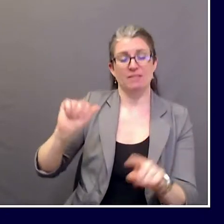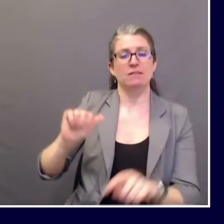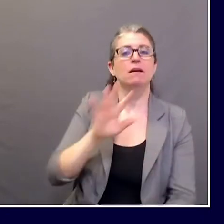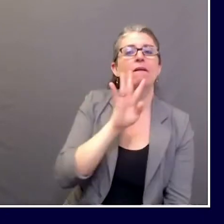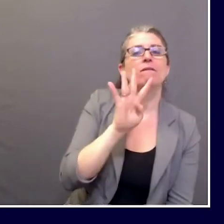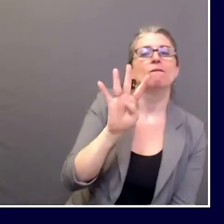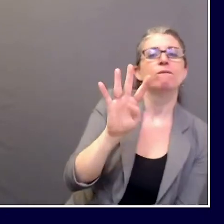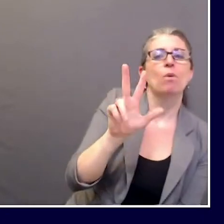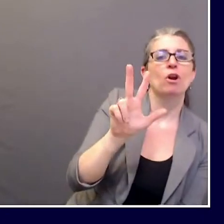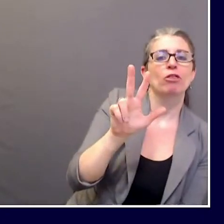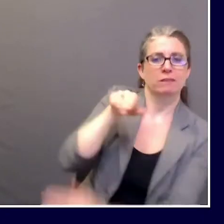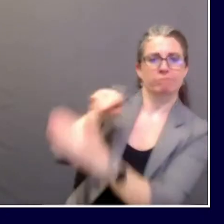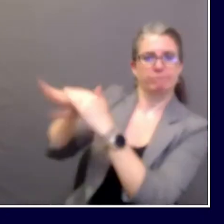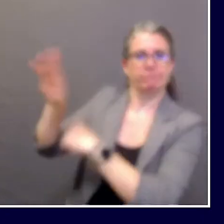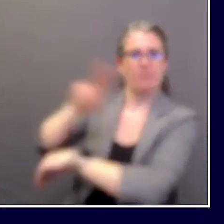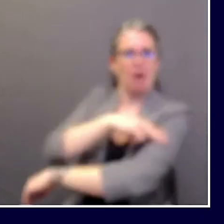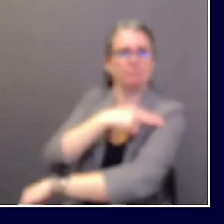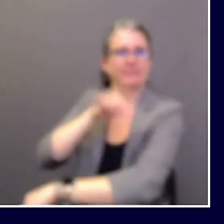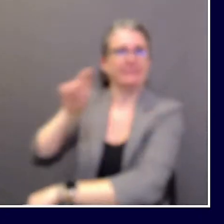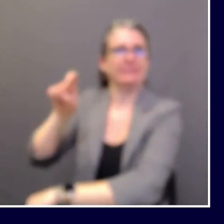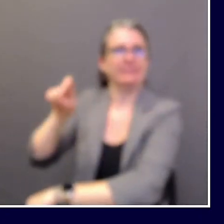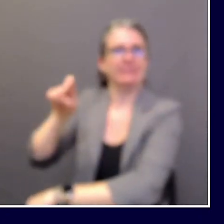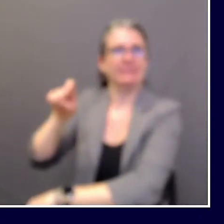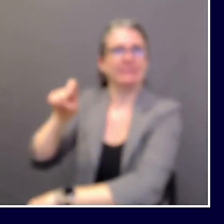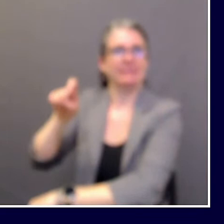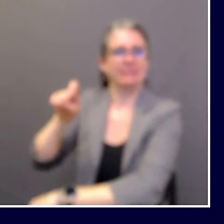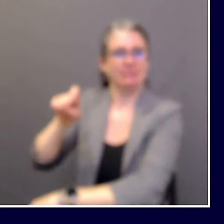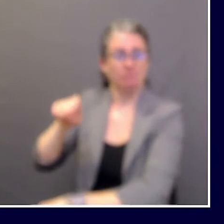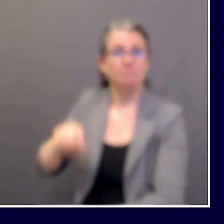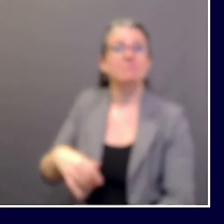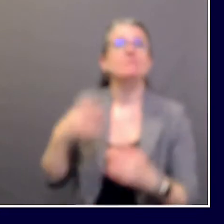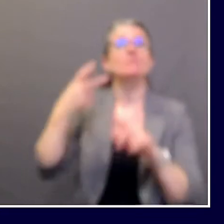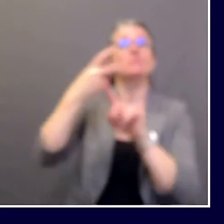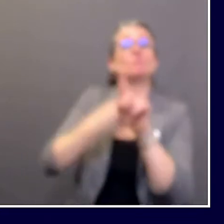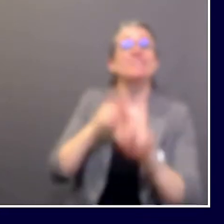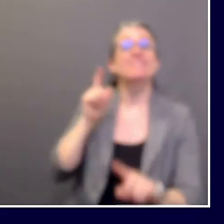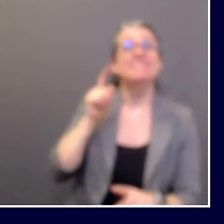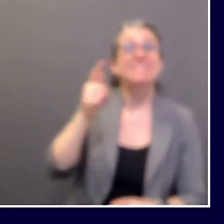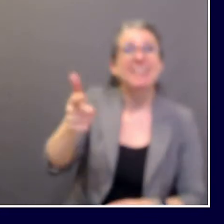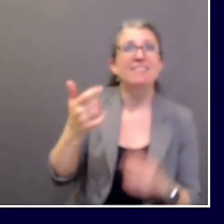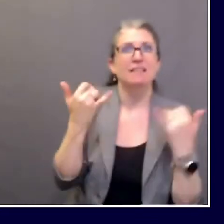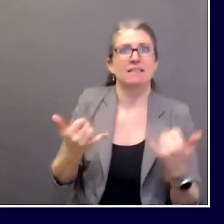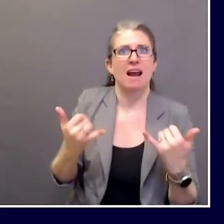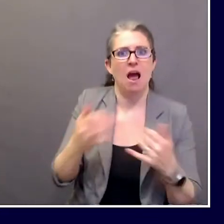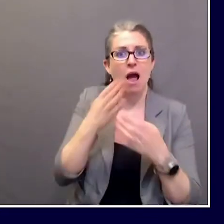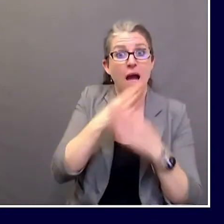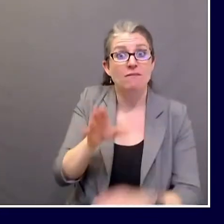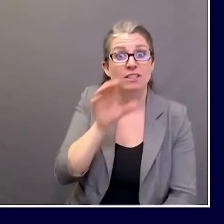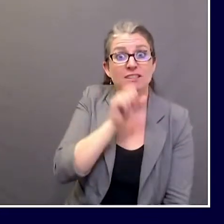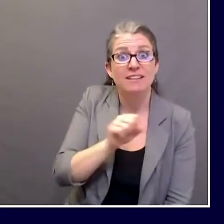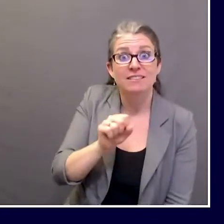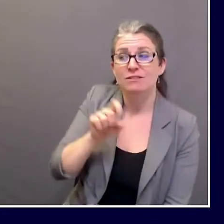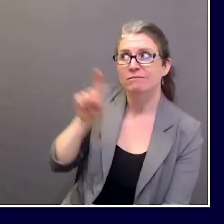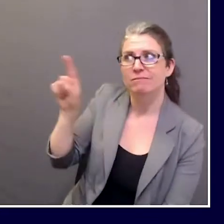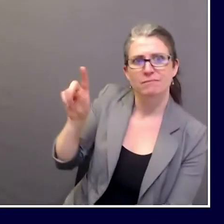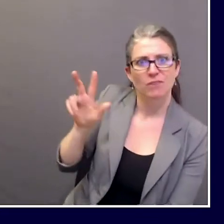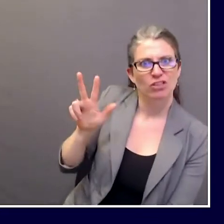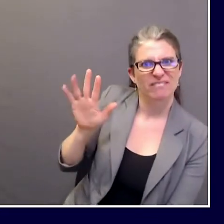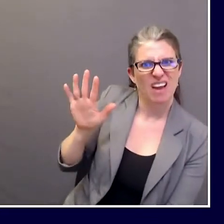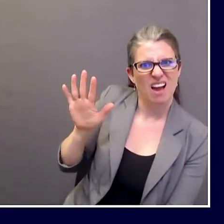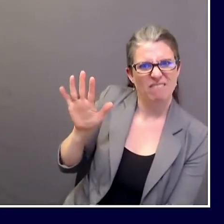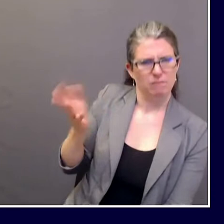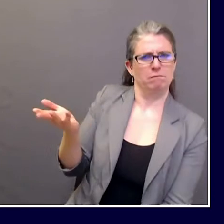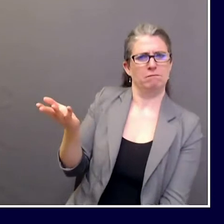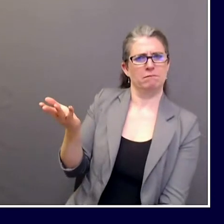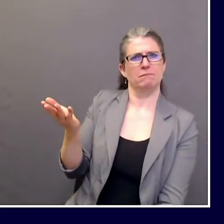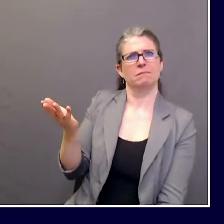we're seeing all of these shifts happen, partly because of who we're vaccinating, but unfortunately, we're still seeing folks being